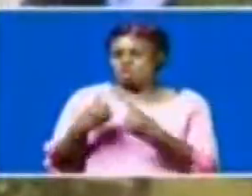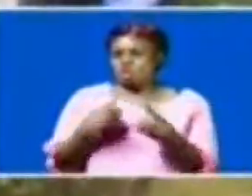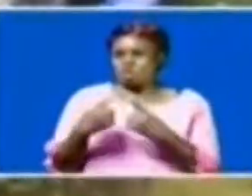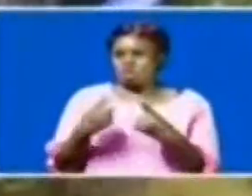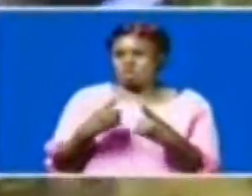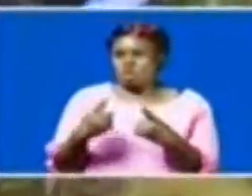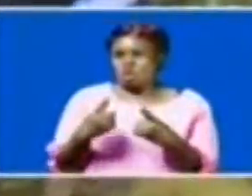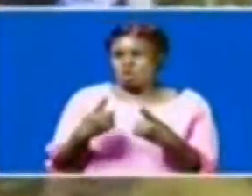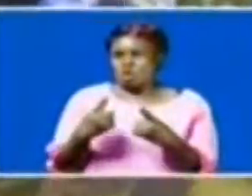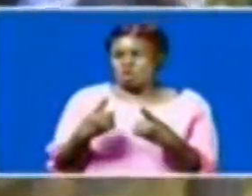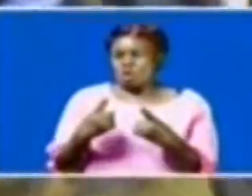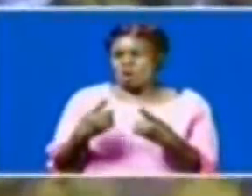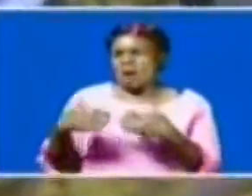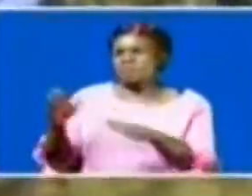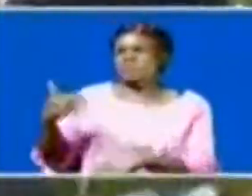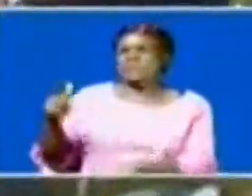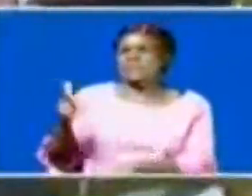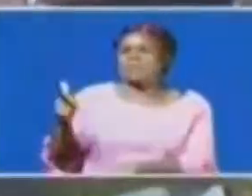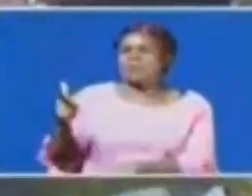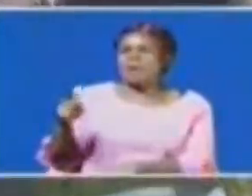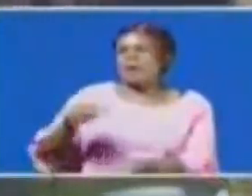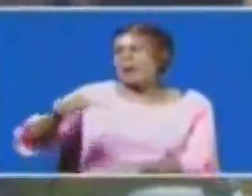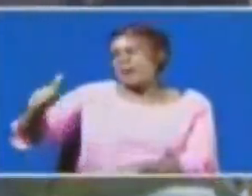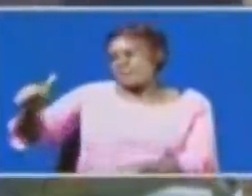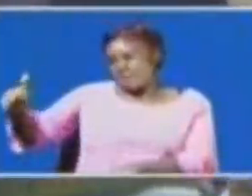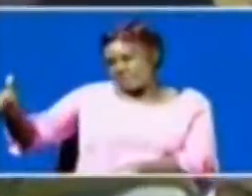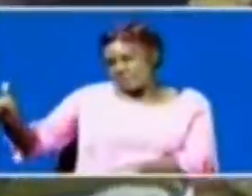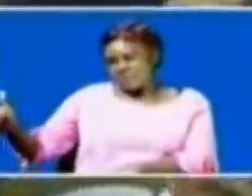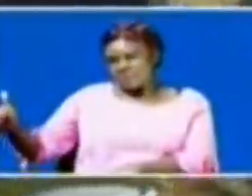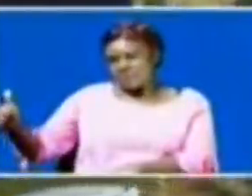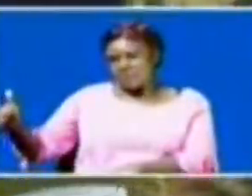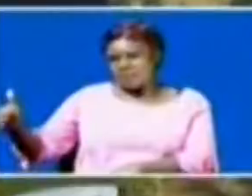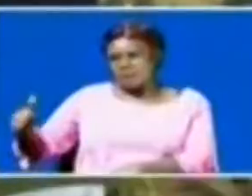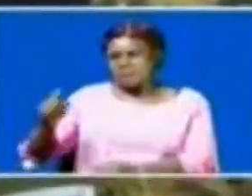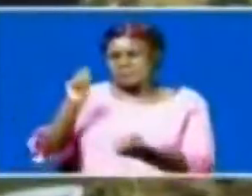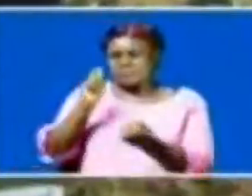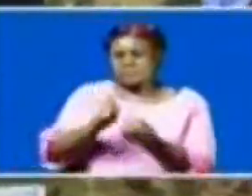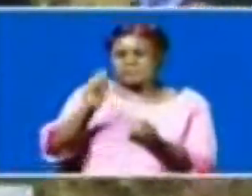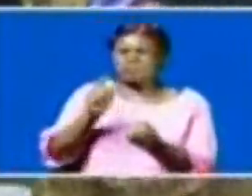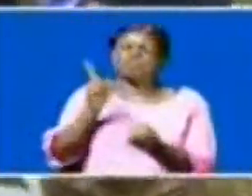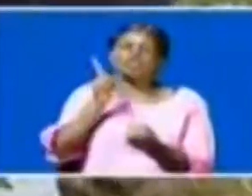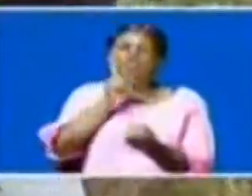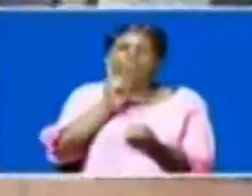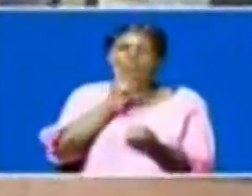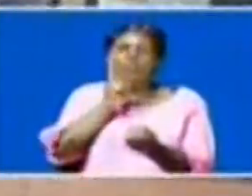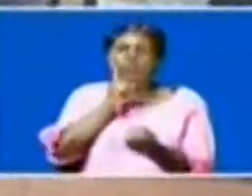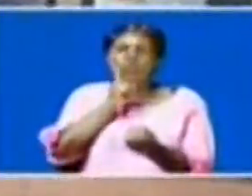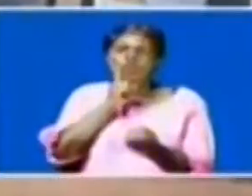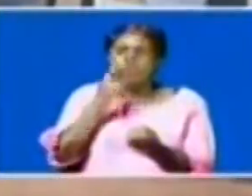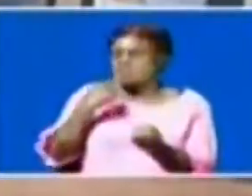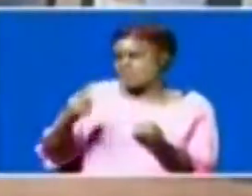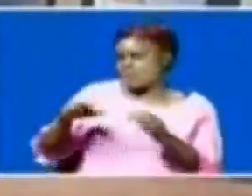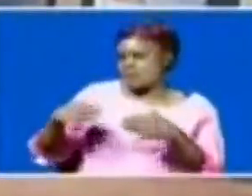record, was that every other test will be done tomorrow. And as you've